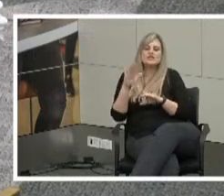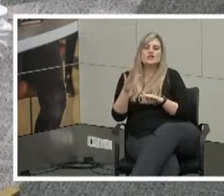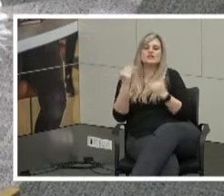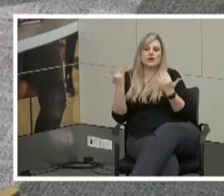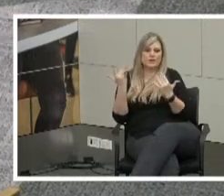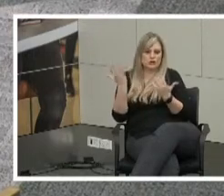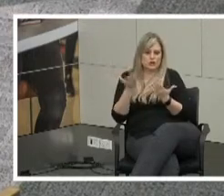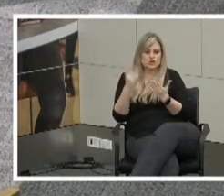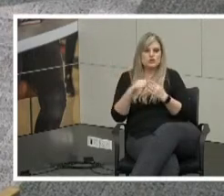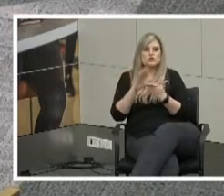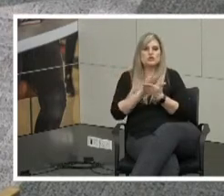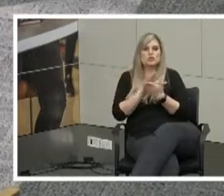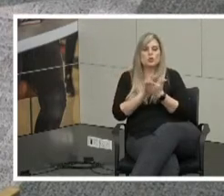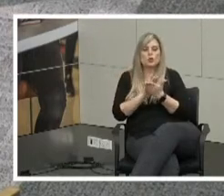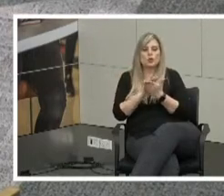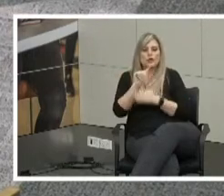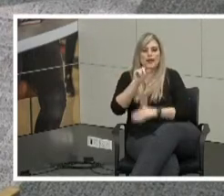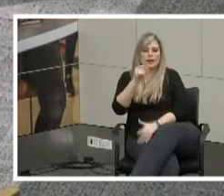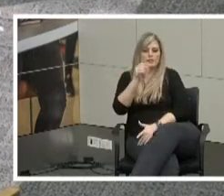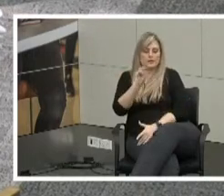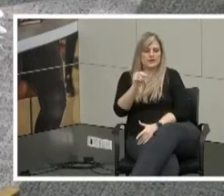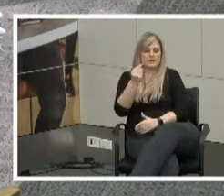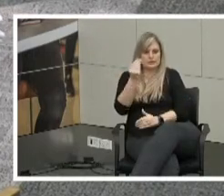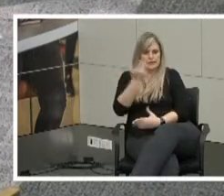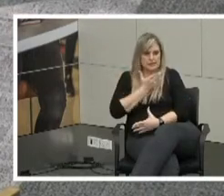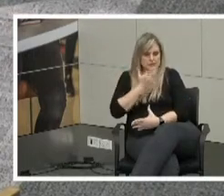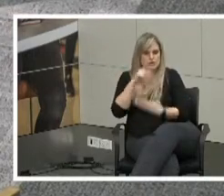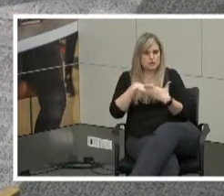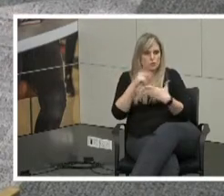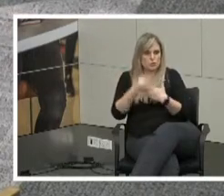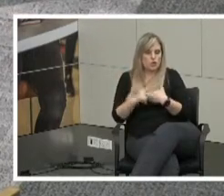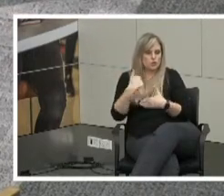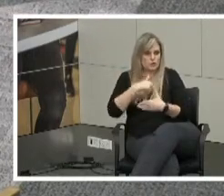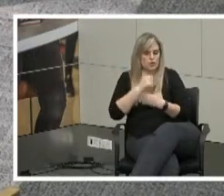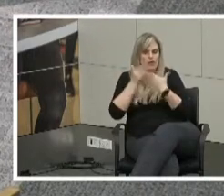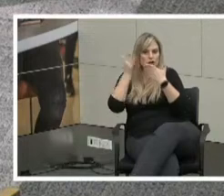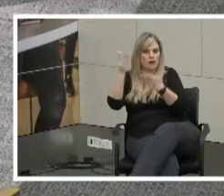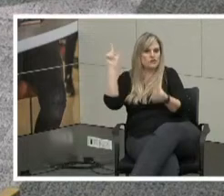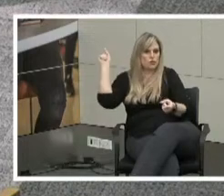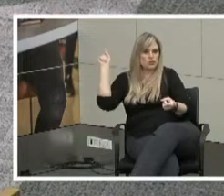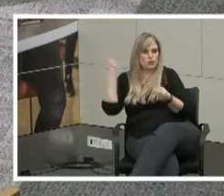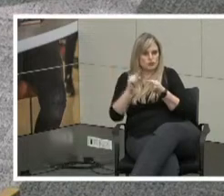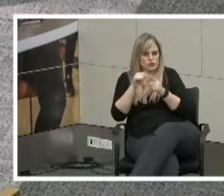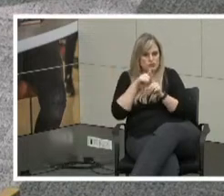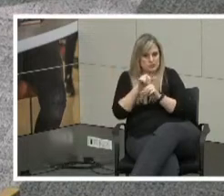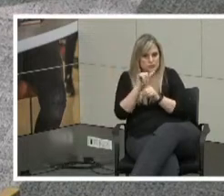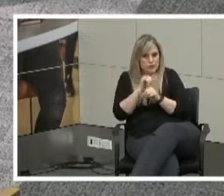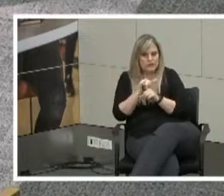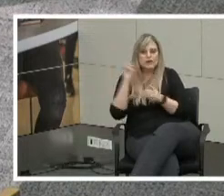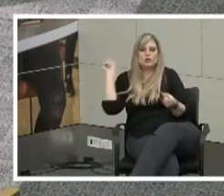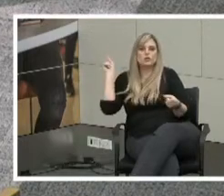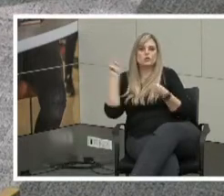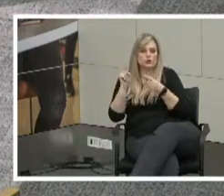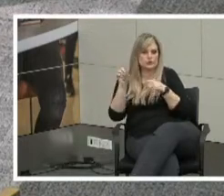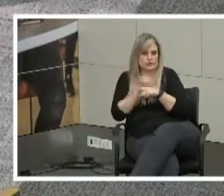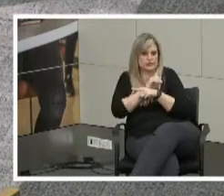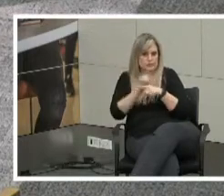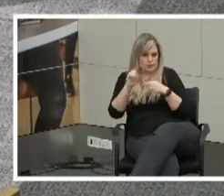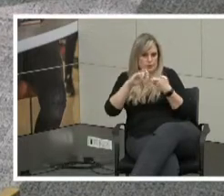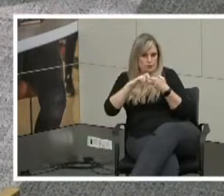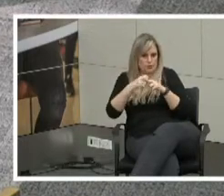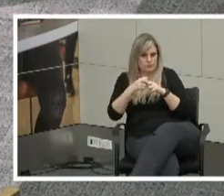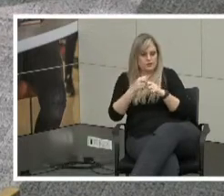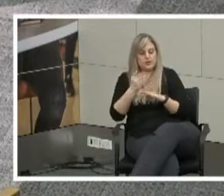School administrators regularly tell us the program that we offer reduces bullying and discipline problems improves